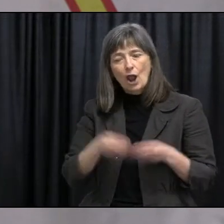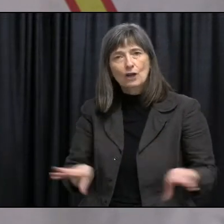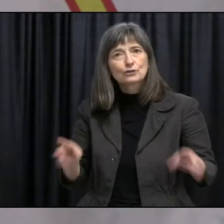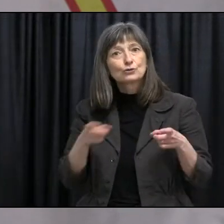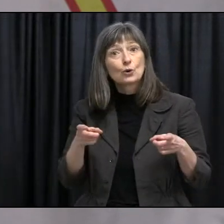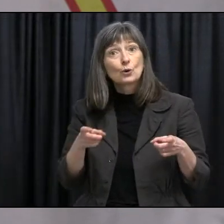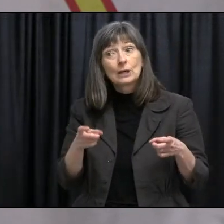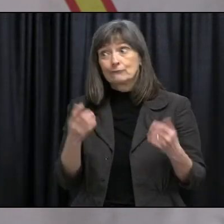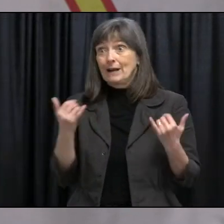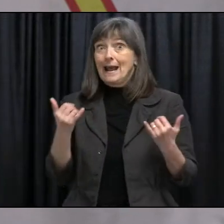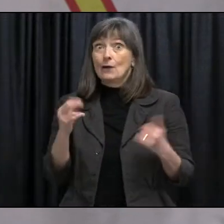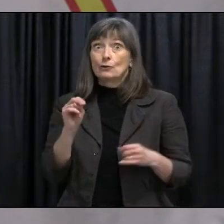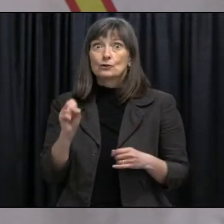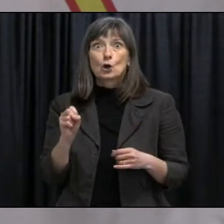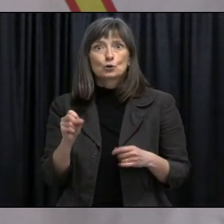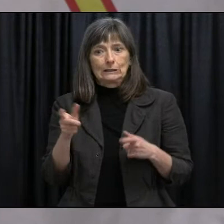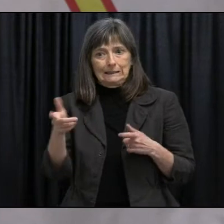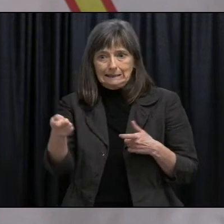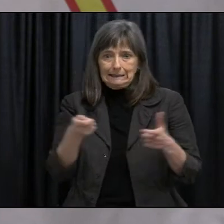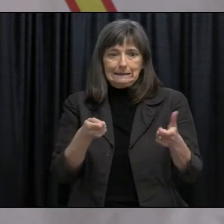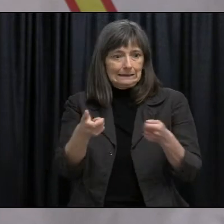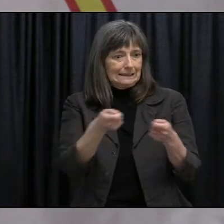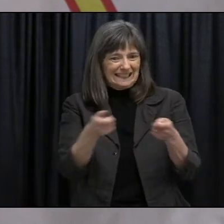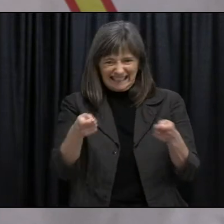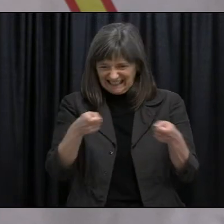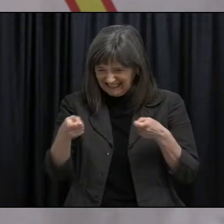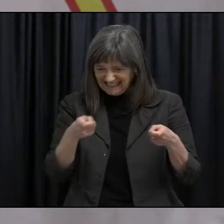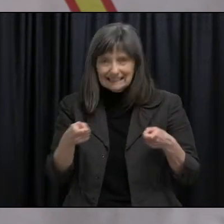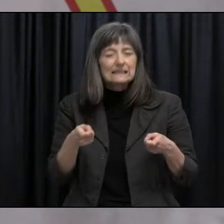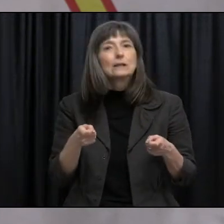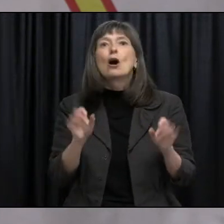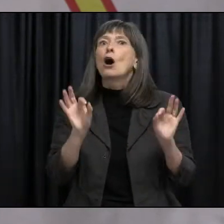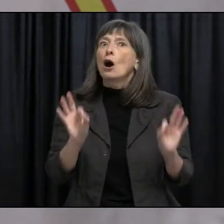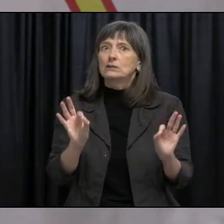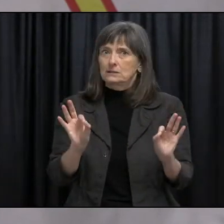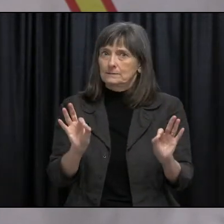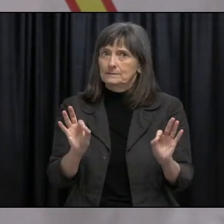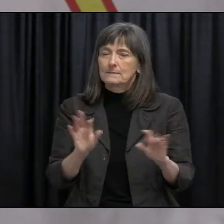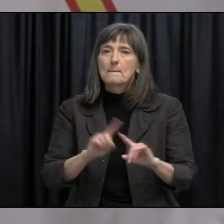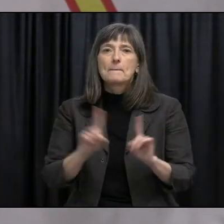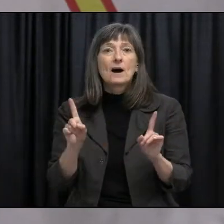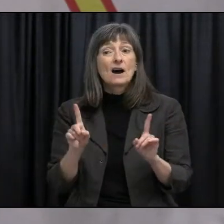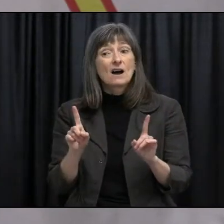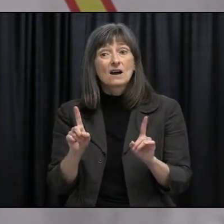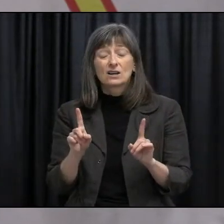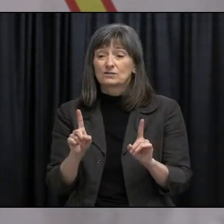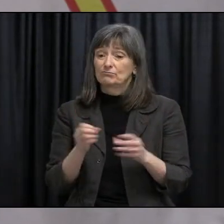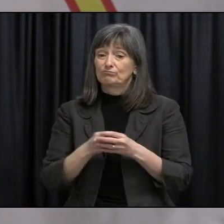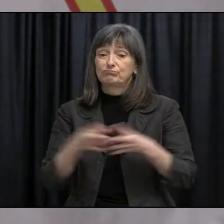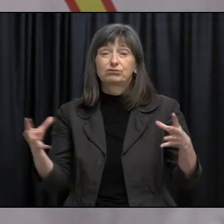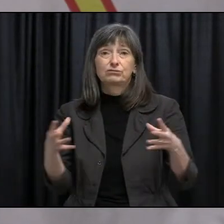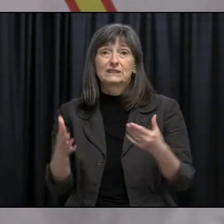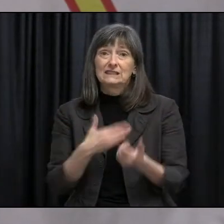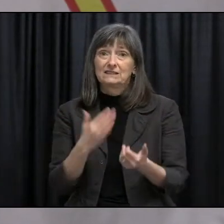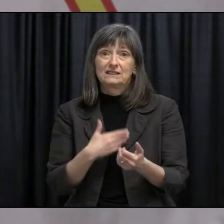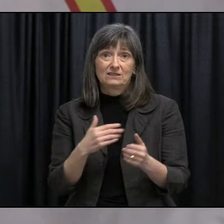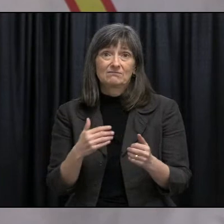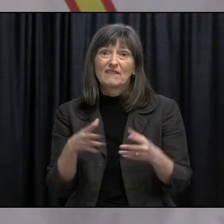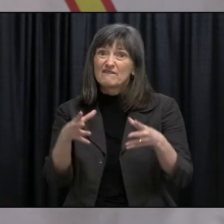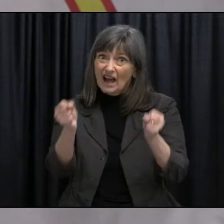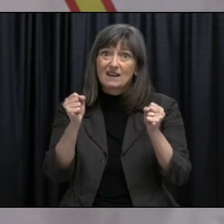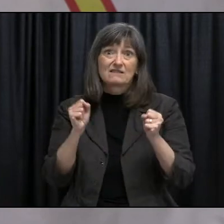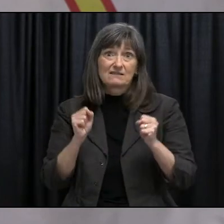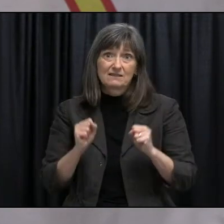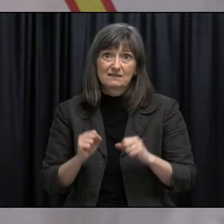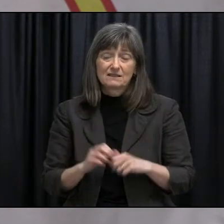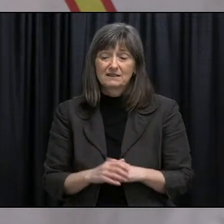Nova Scotia is doing a fantastic job at getting things back under control, but, things can get out of hand pretty quickly. So we need to